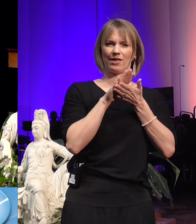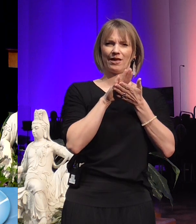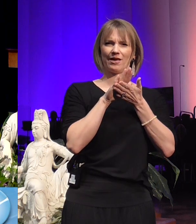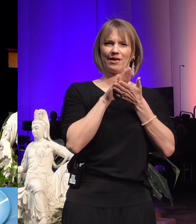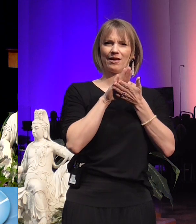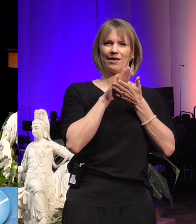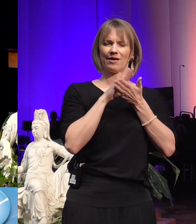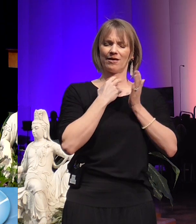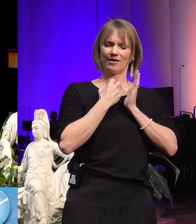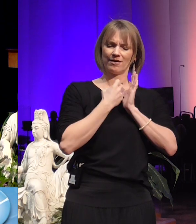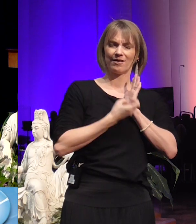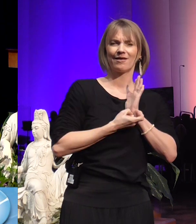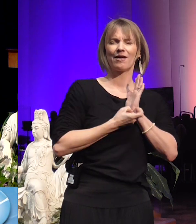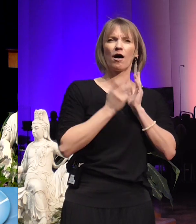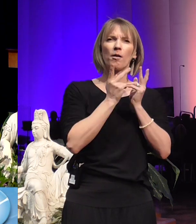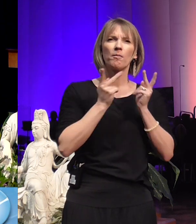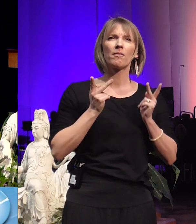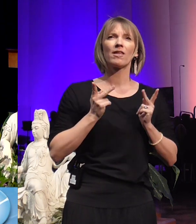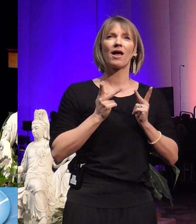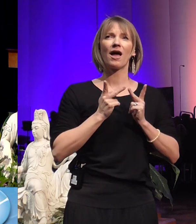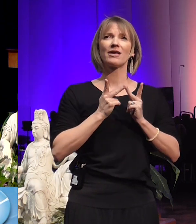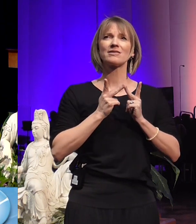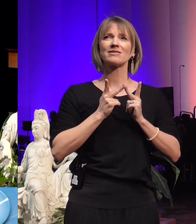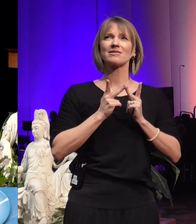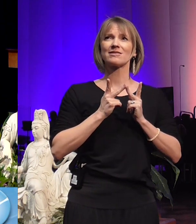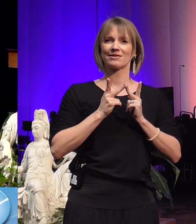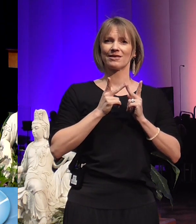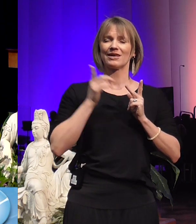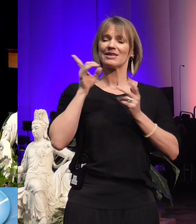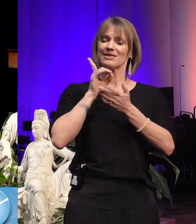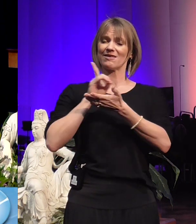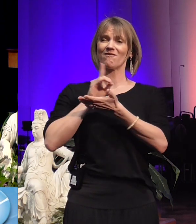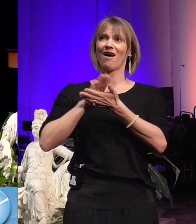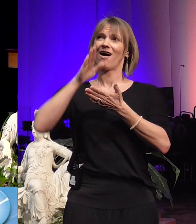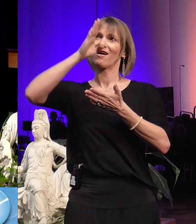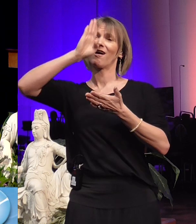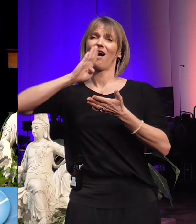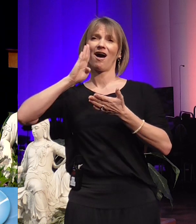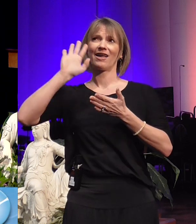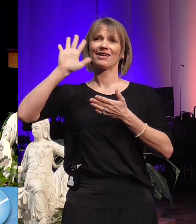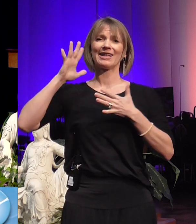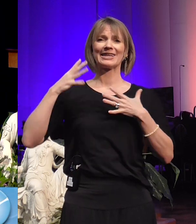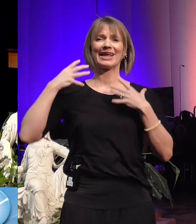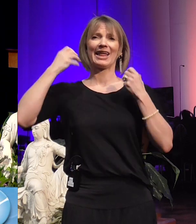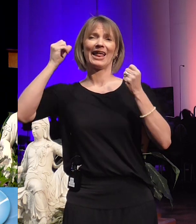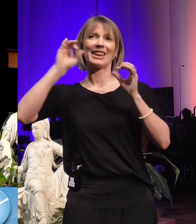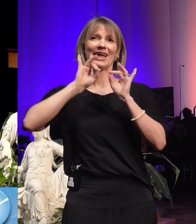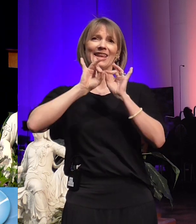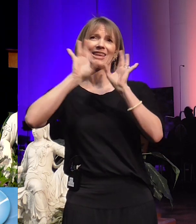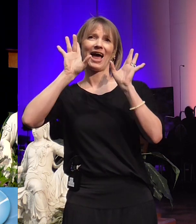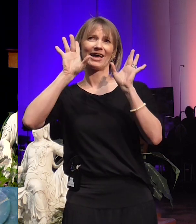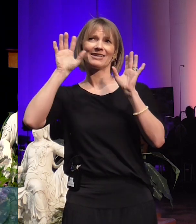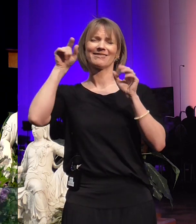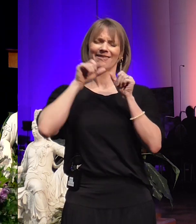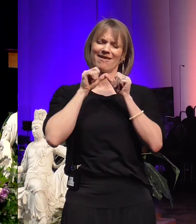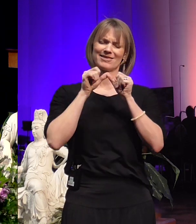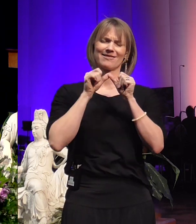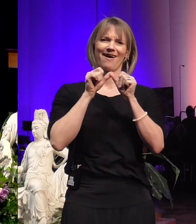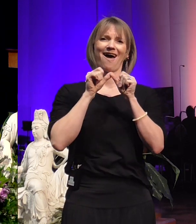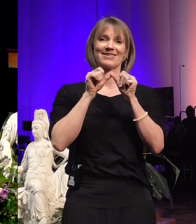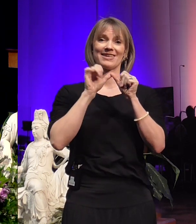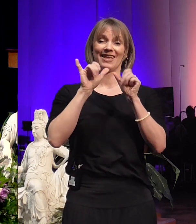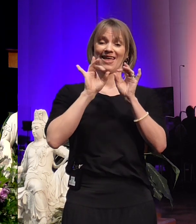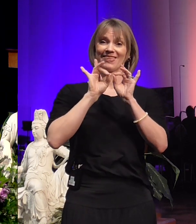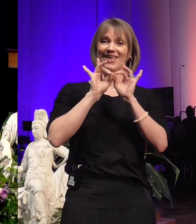into that place where the healing light of the divine is constant. That light